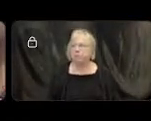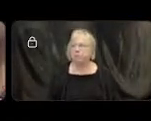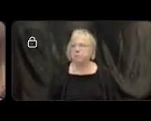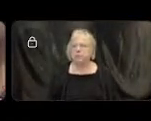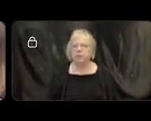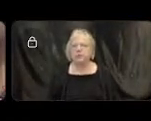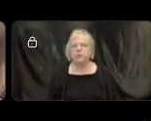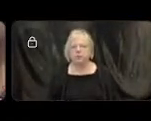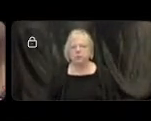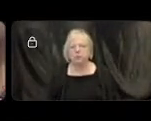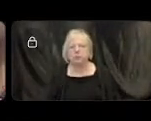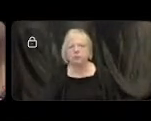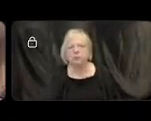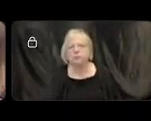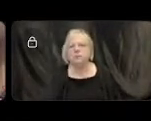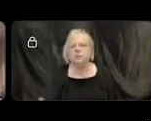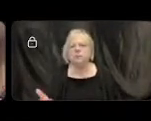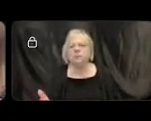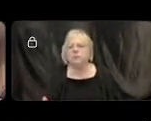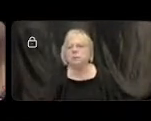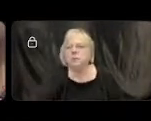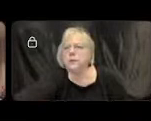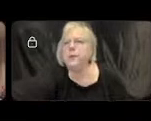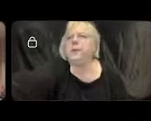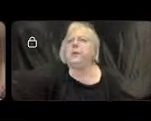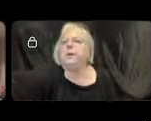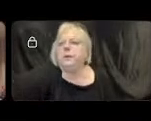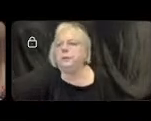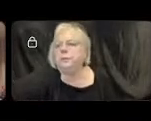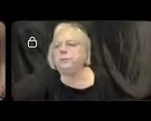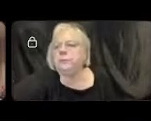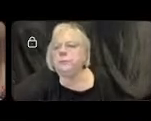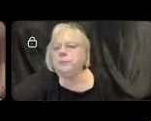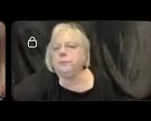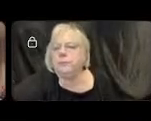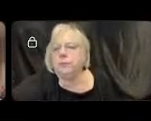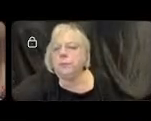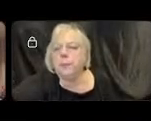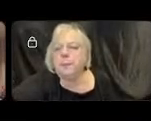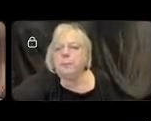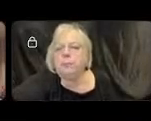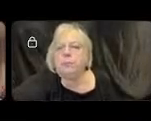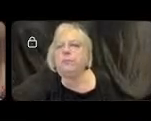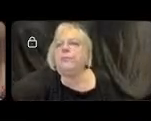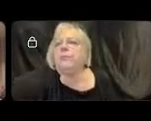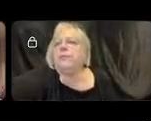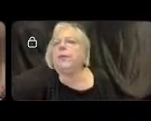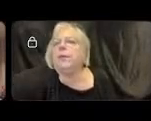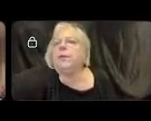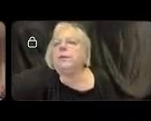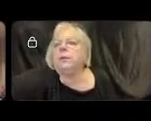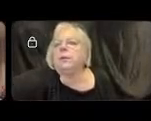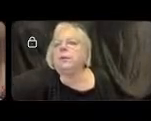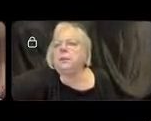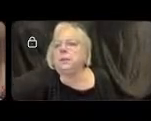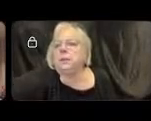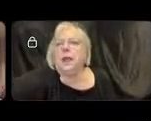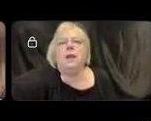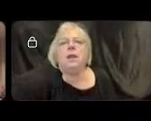Okay. We had 4 cards in opposition. The first is Douglas Hunter.